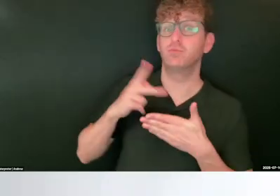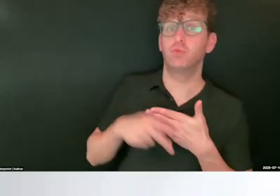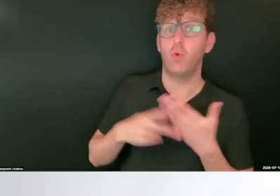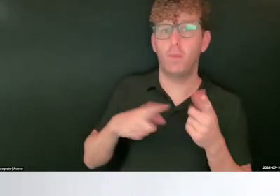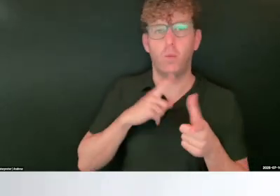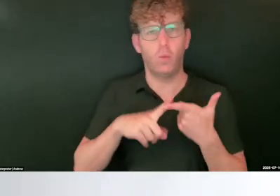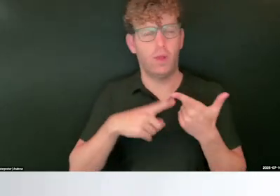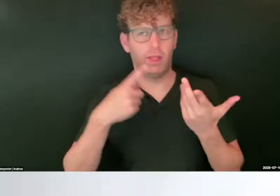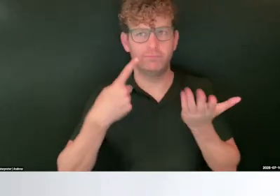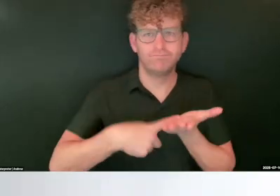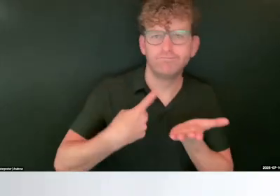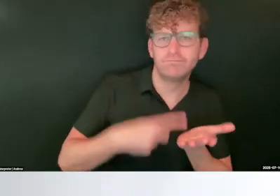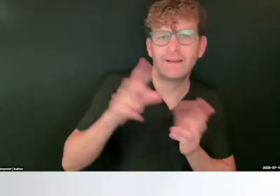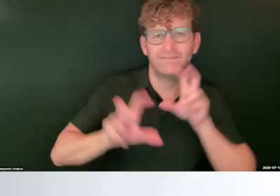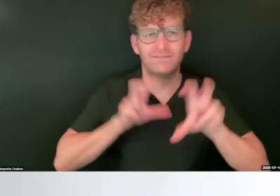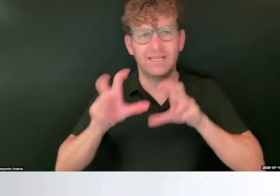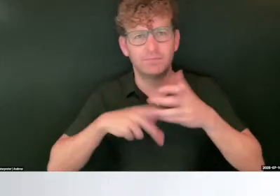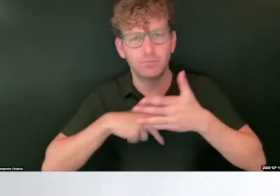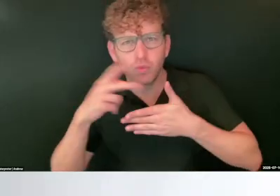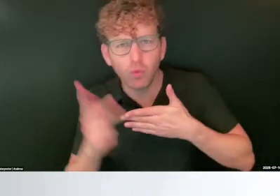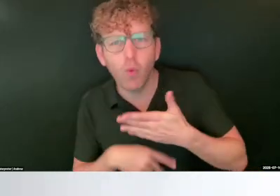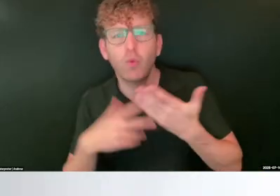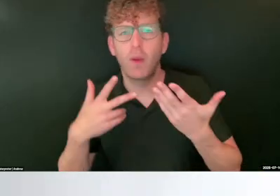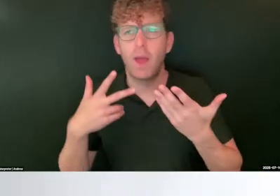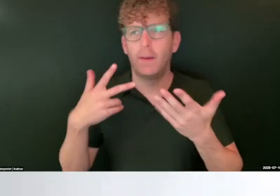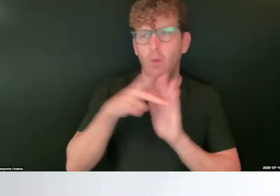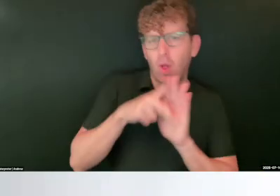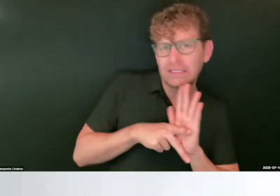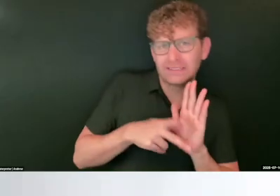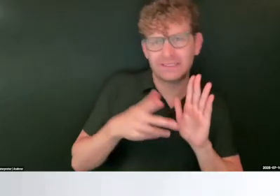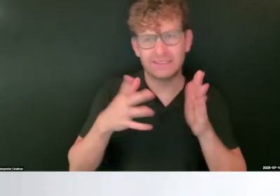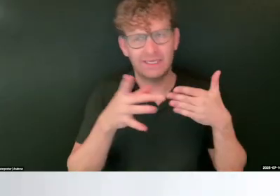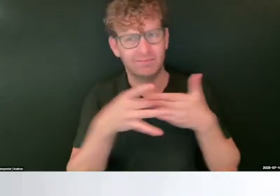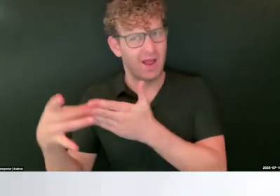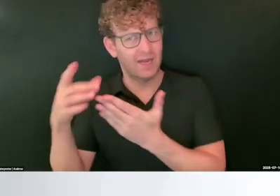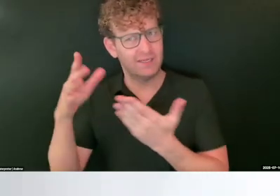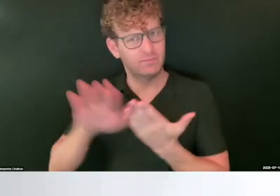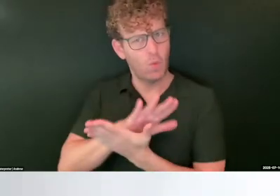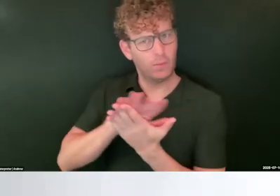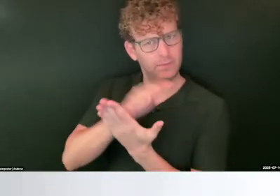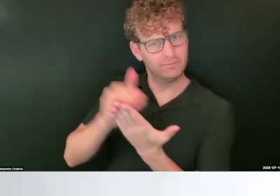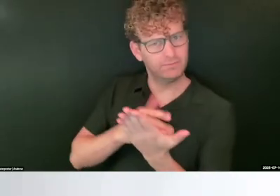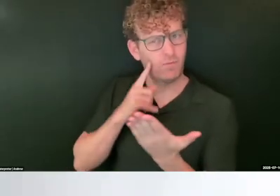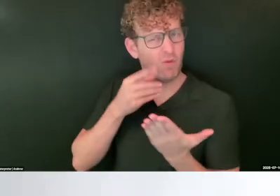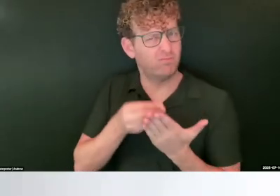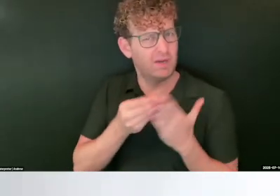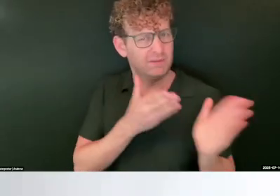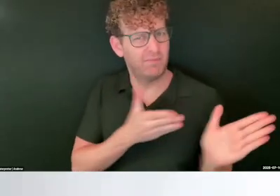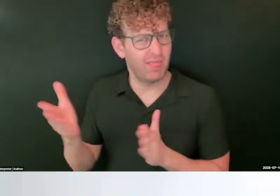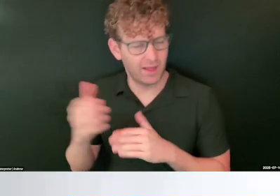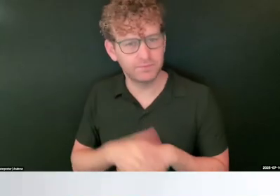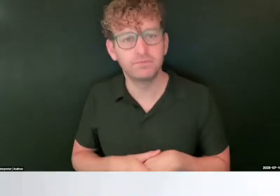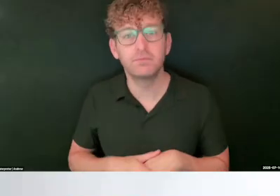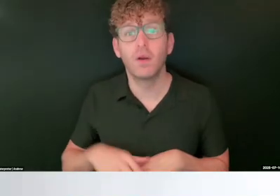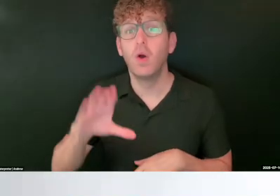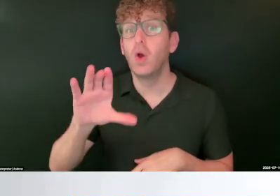funding plan is. Then I'll go over our investment programs and the policy drivers and guiding documents for the funding plan. Next slide, please.